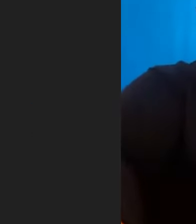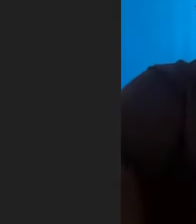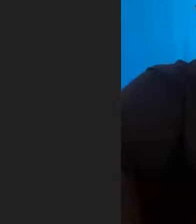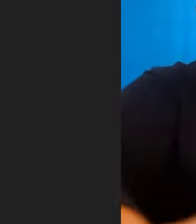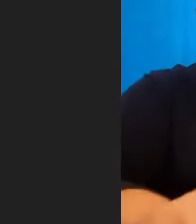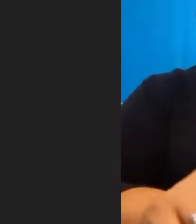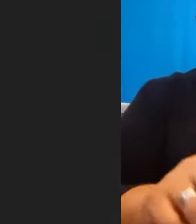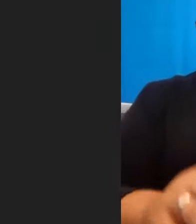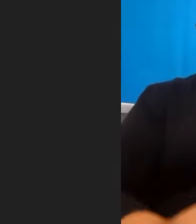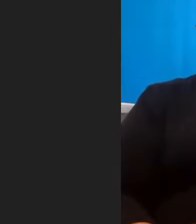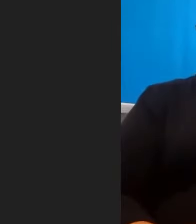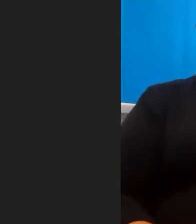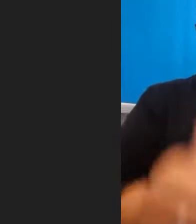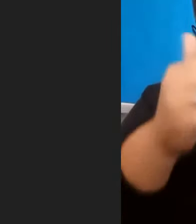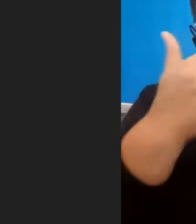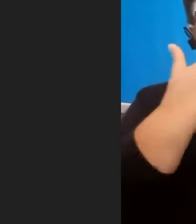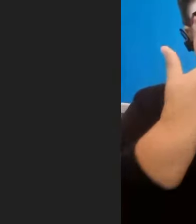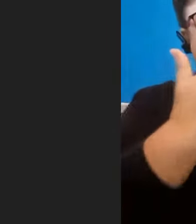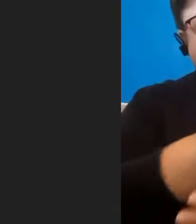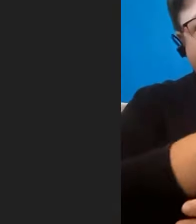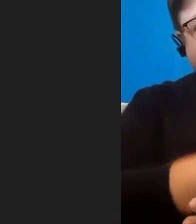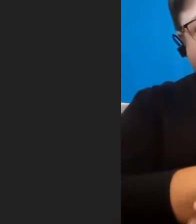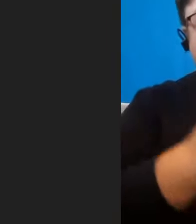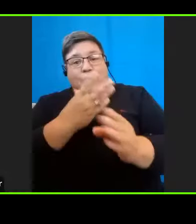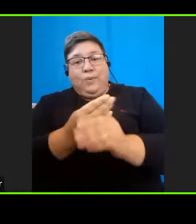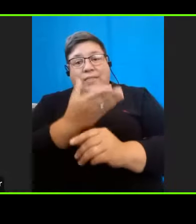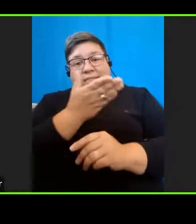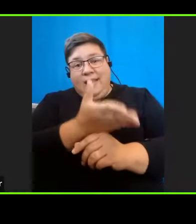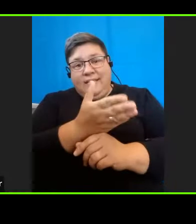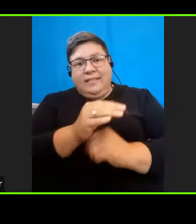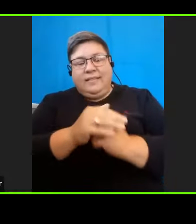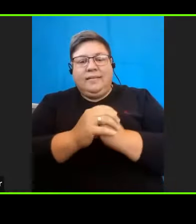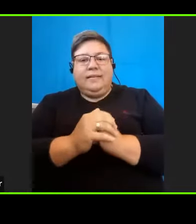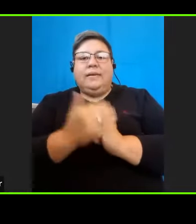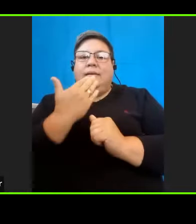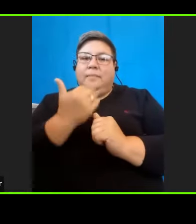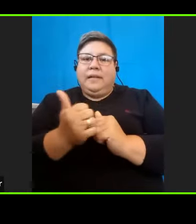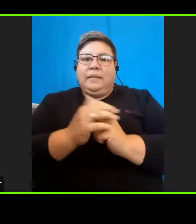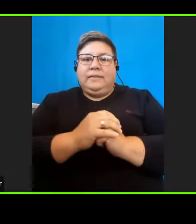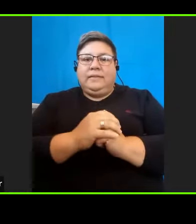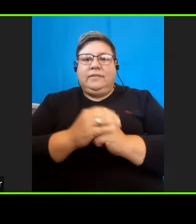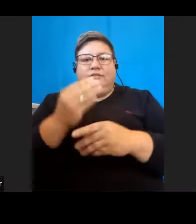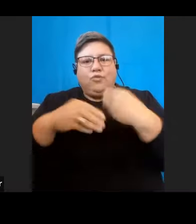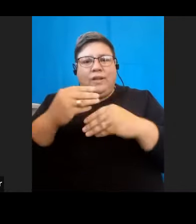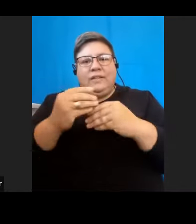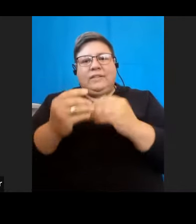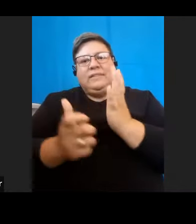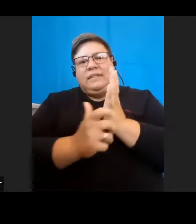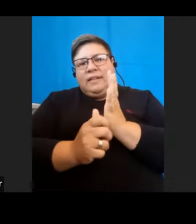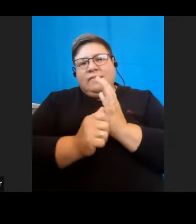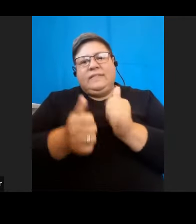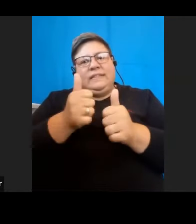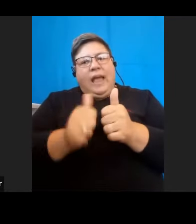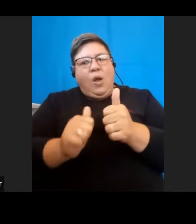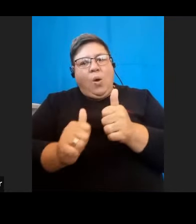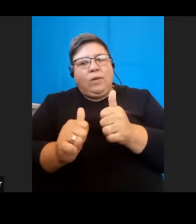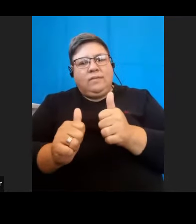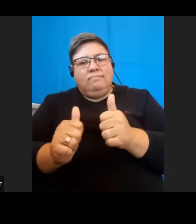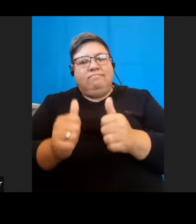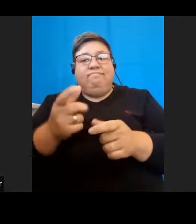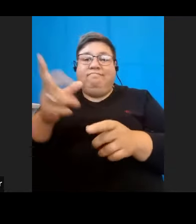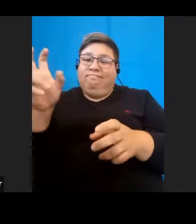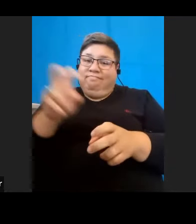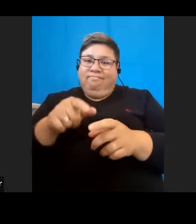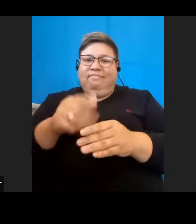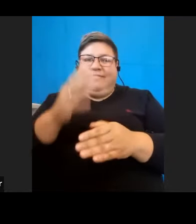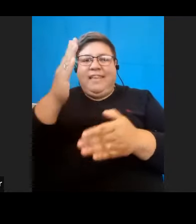Thank you, Mr. Mabandla. And with that, colleagues, traders, stakeholders, we have come to the end of our